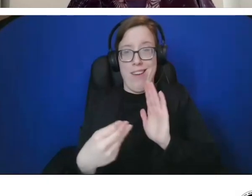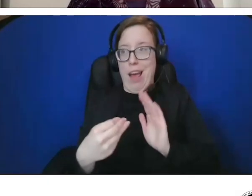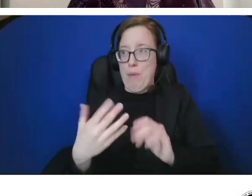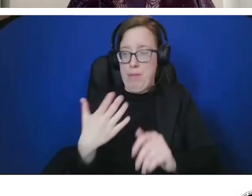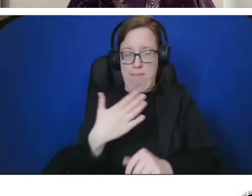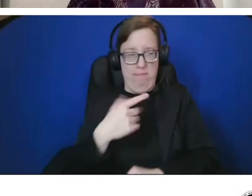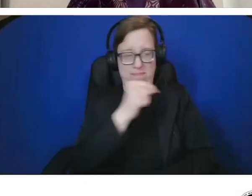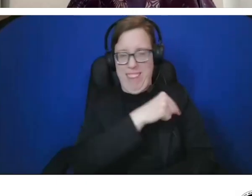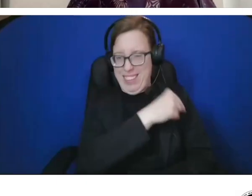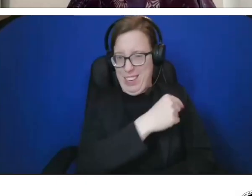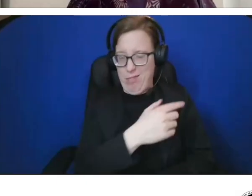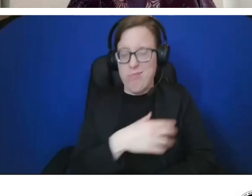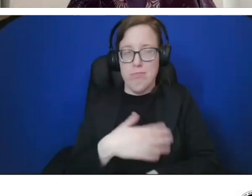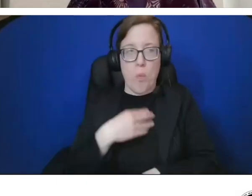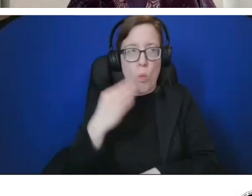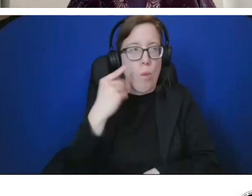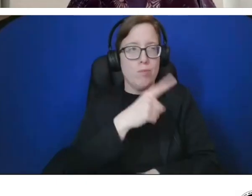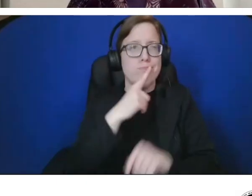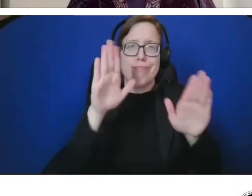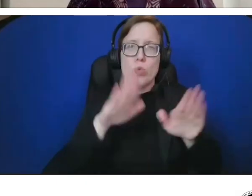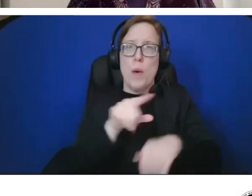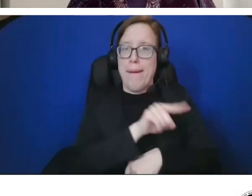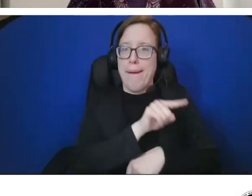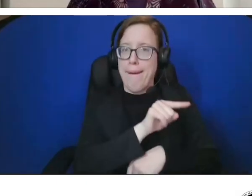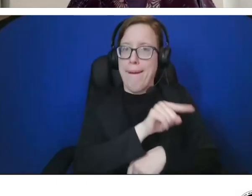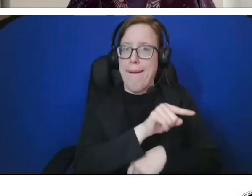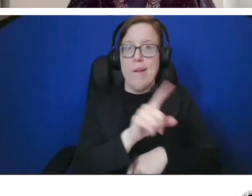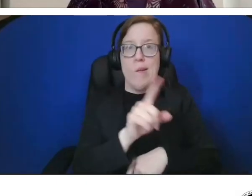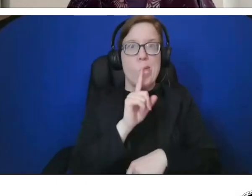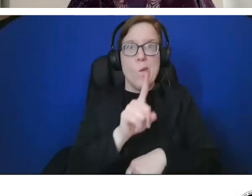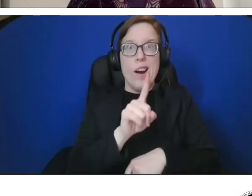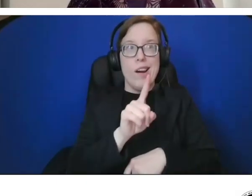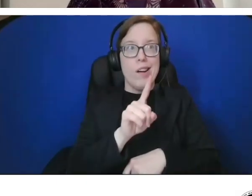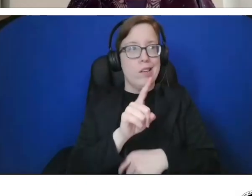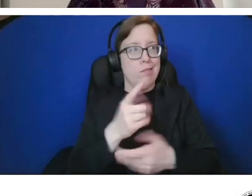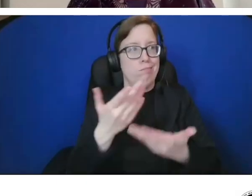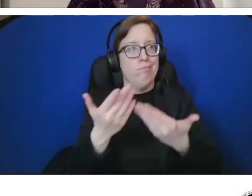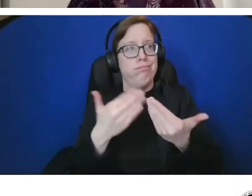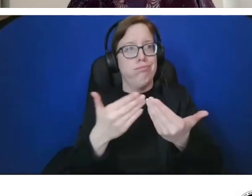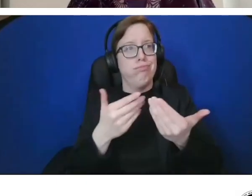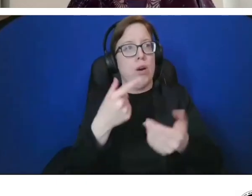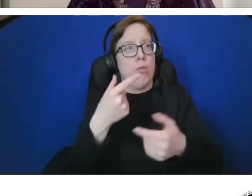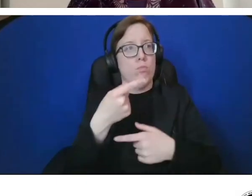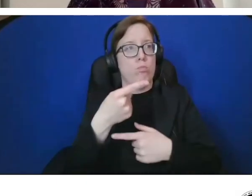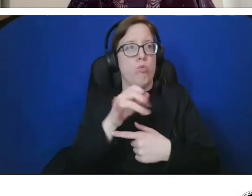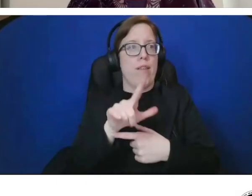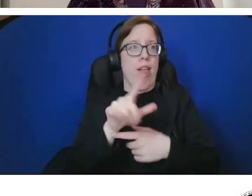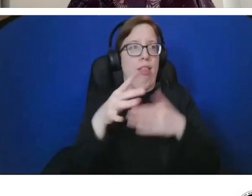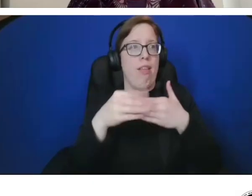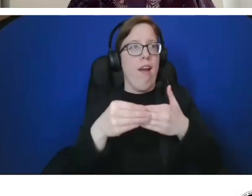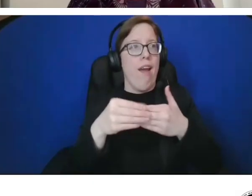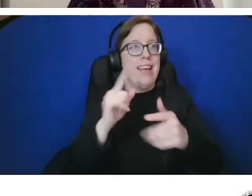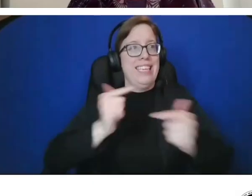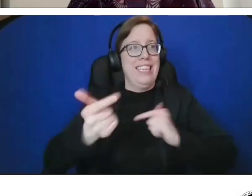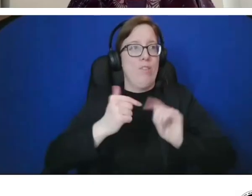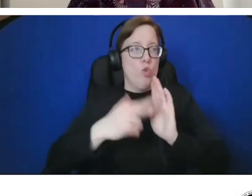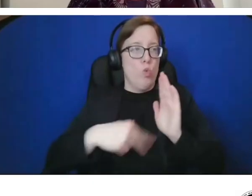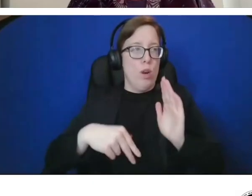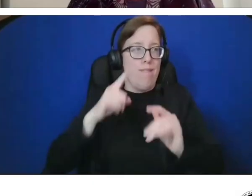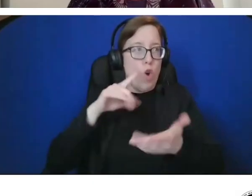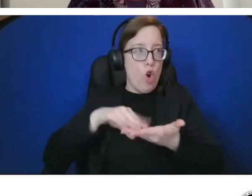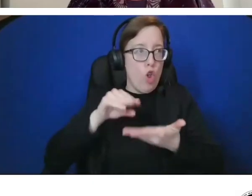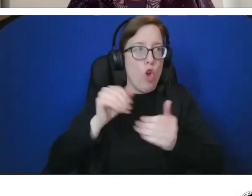of it downstairs. It is great, and it really is a practical guide. So it's interactive reading for learners